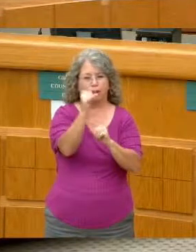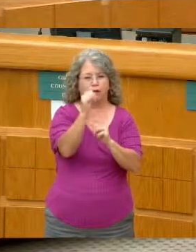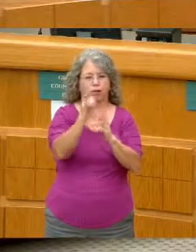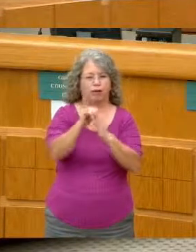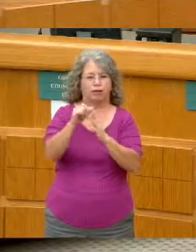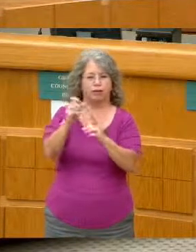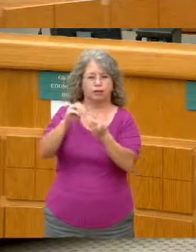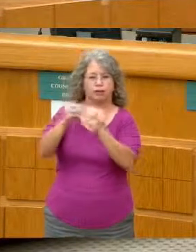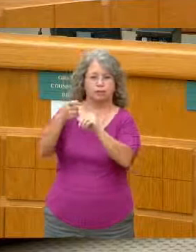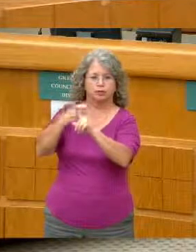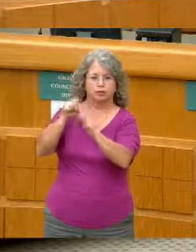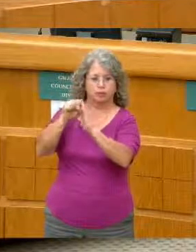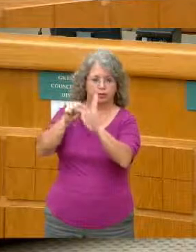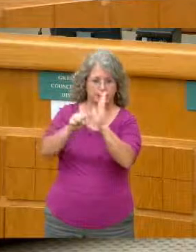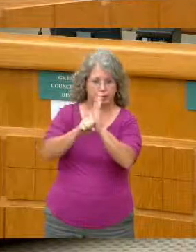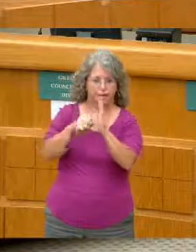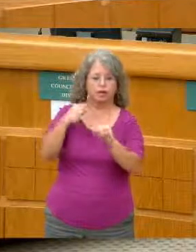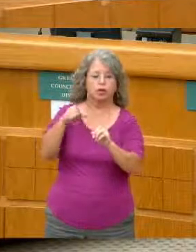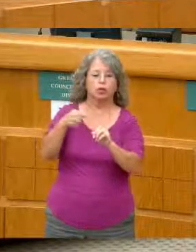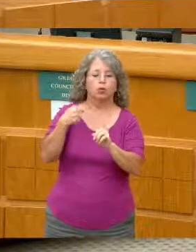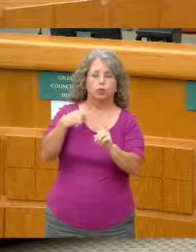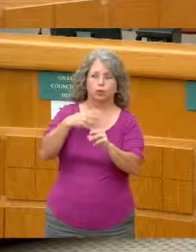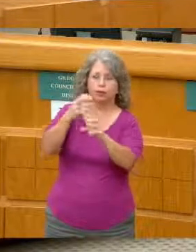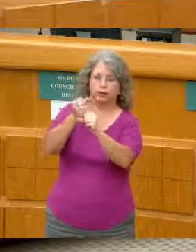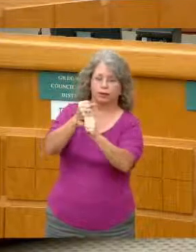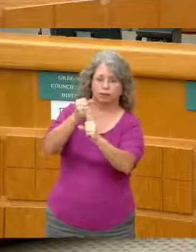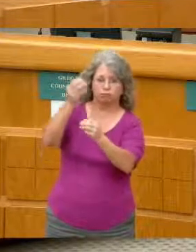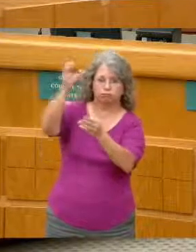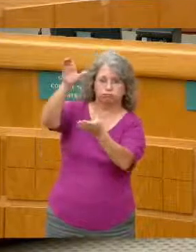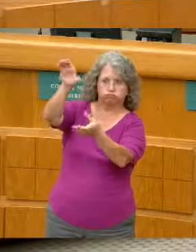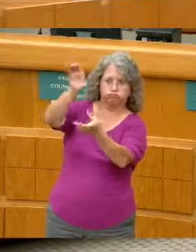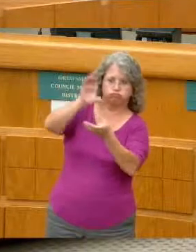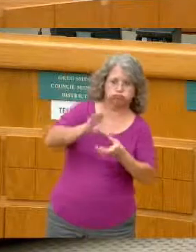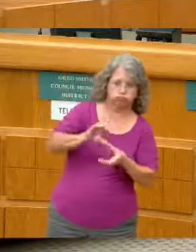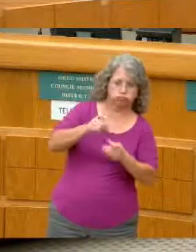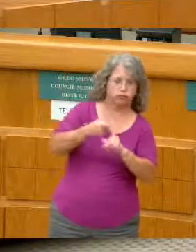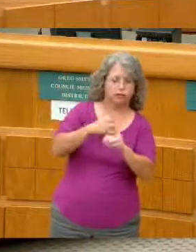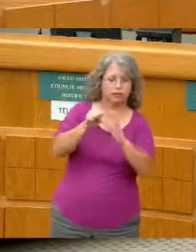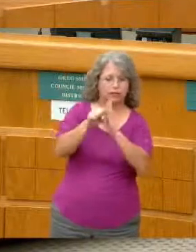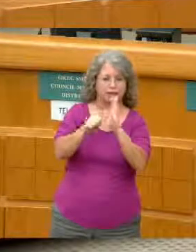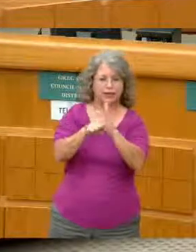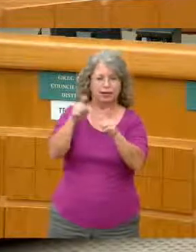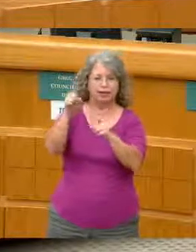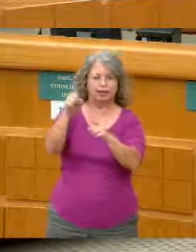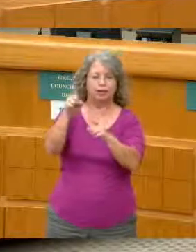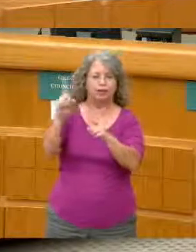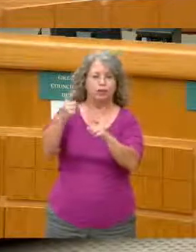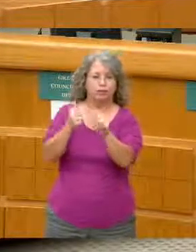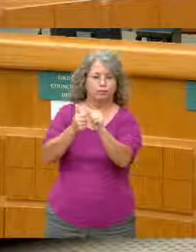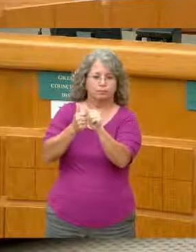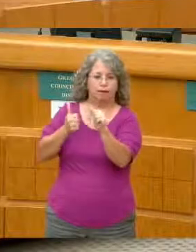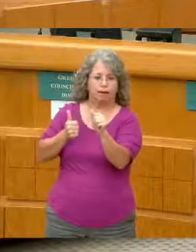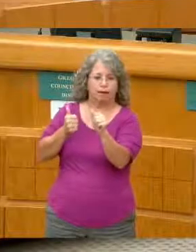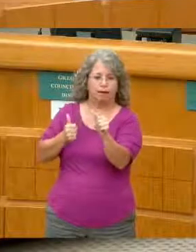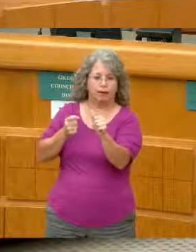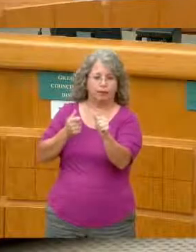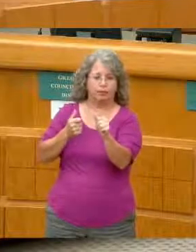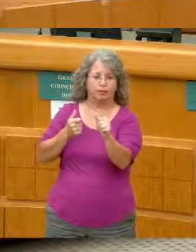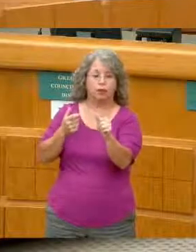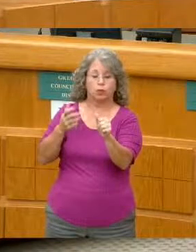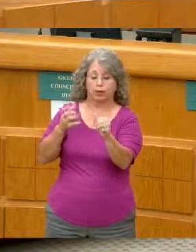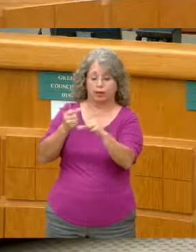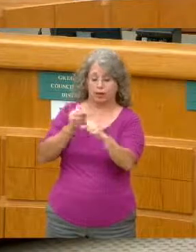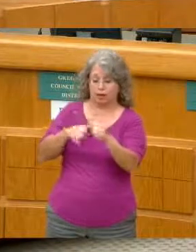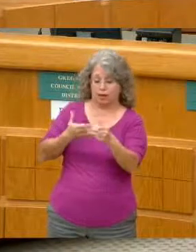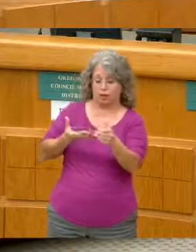data drops in yellow. So as we get those state data drops, what it is we get a data set for many days in the past,